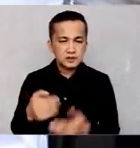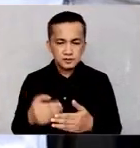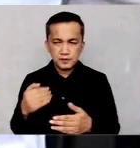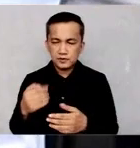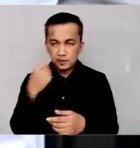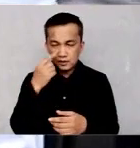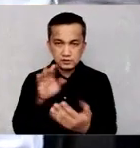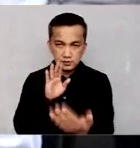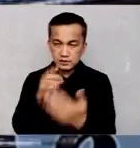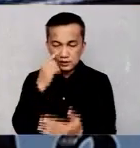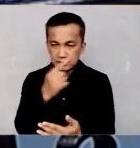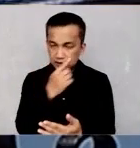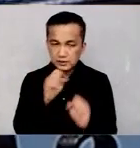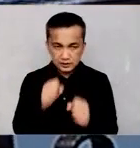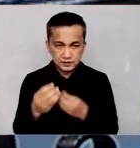eyes which could be addressed.